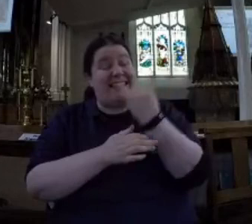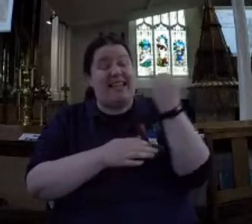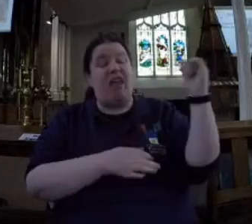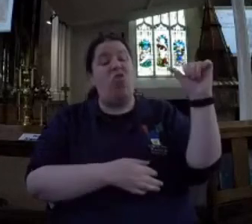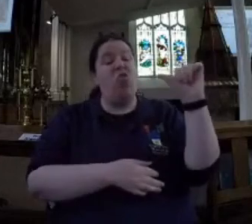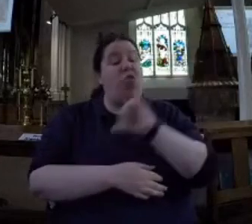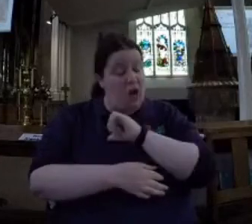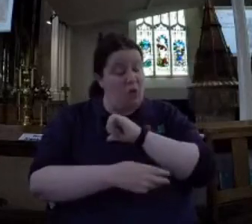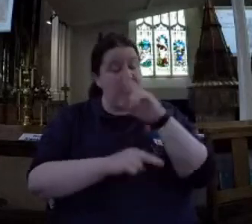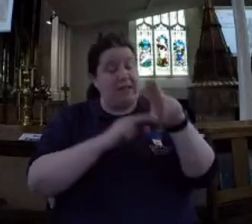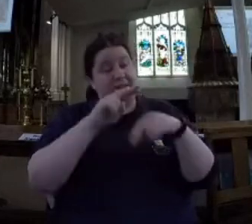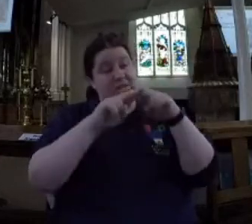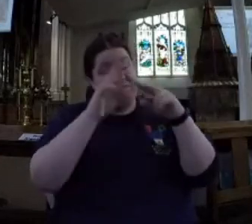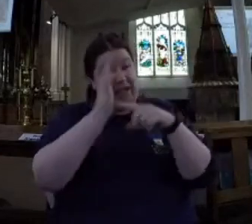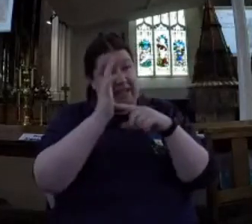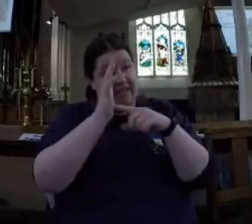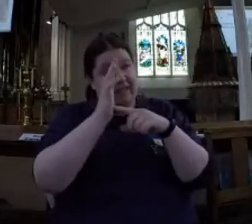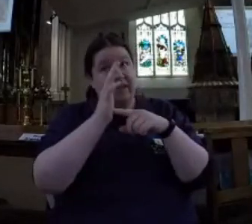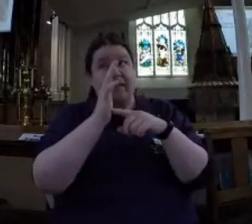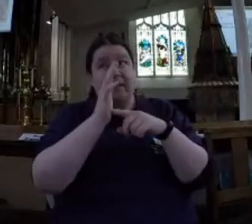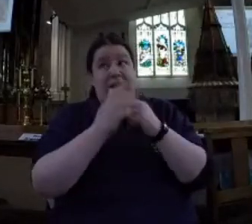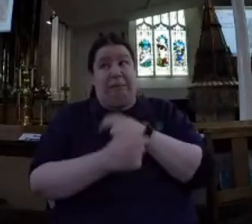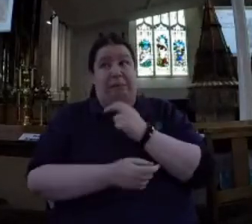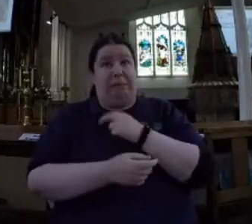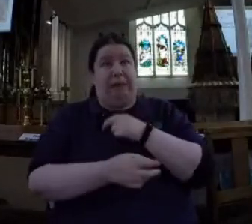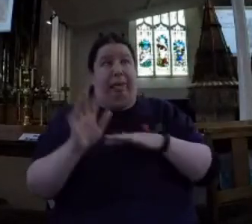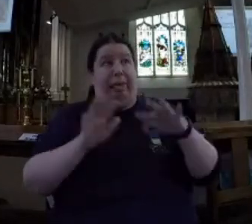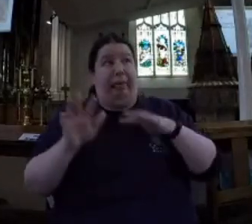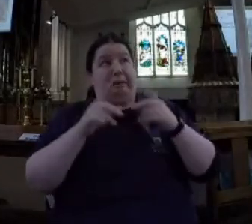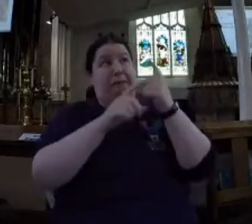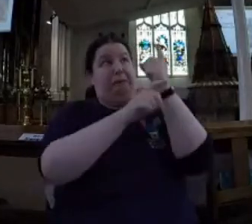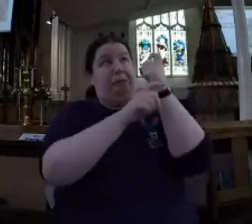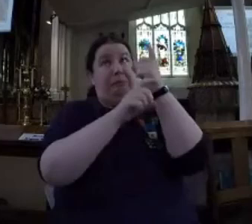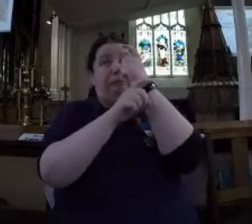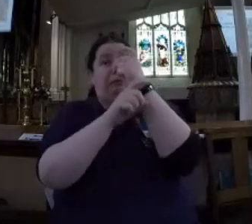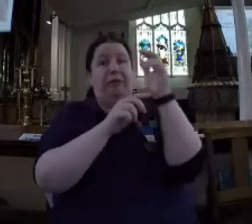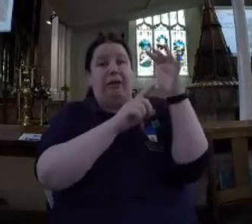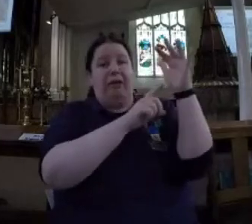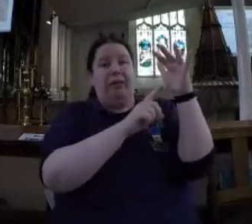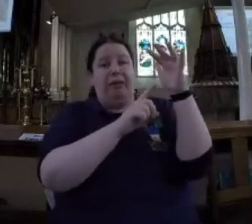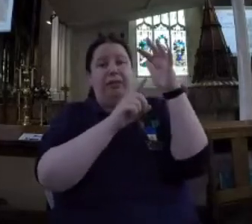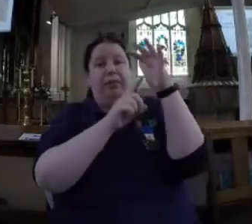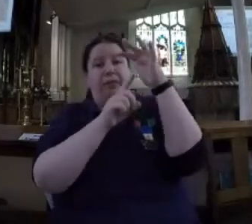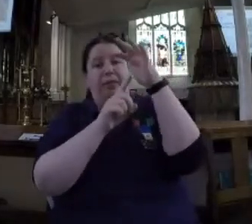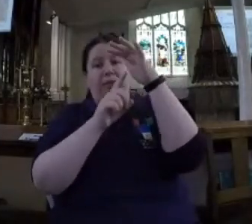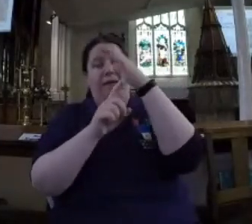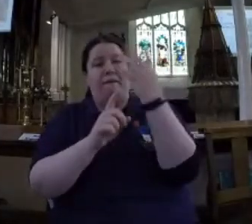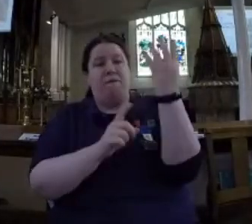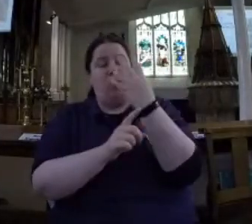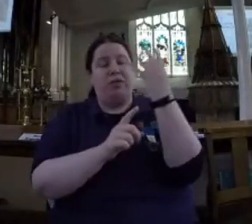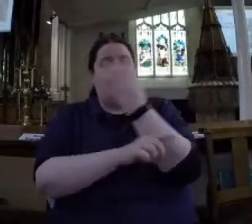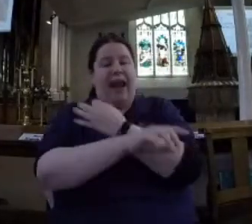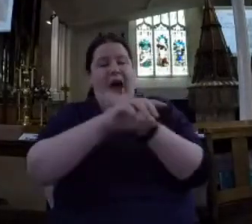feet. And he was too scared to shoot any of the balloons. And he just drifted for the next 14